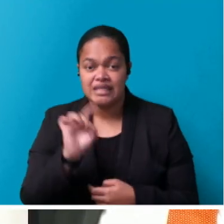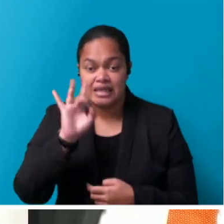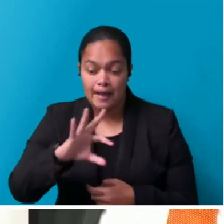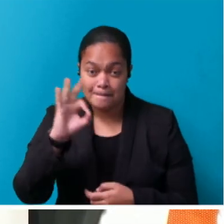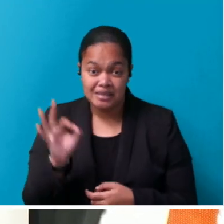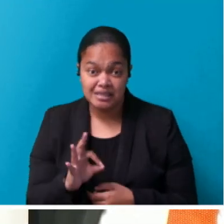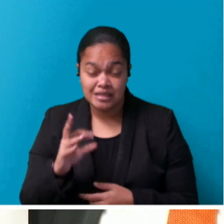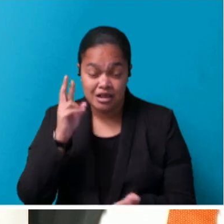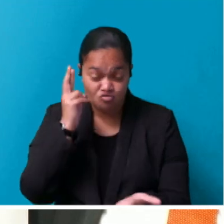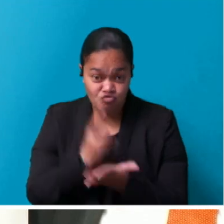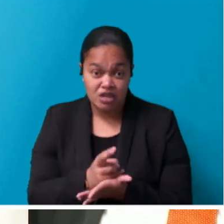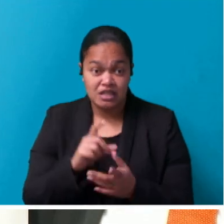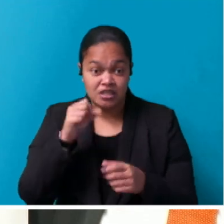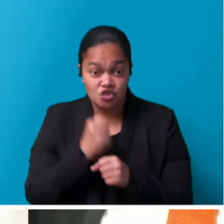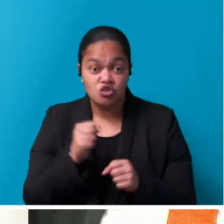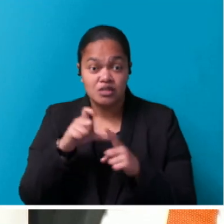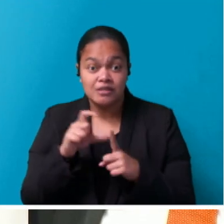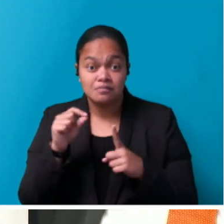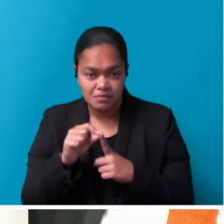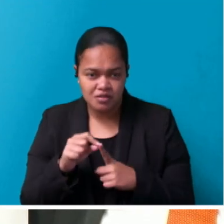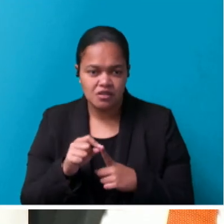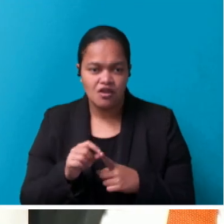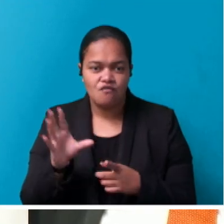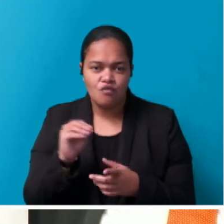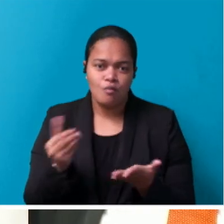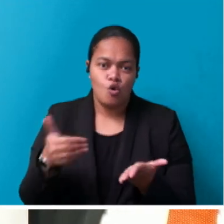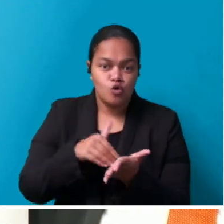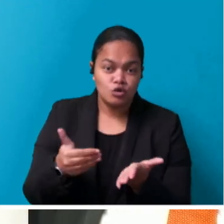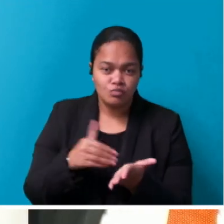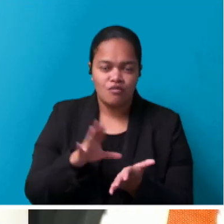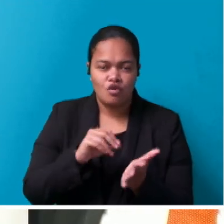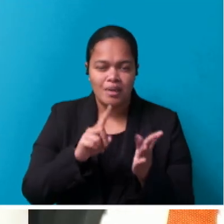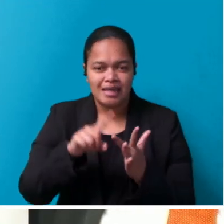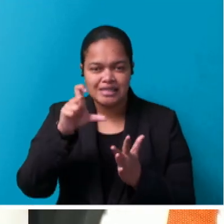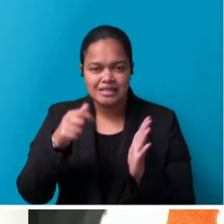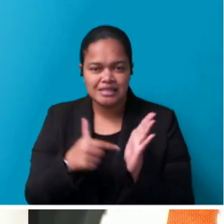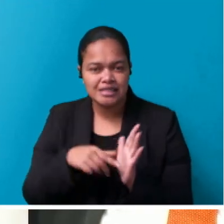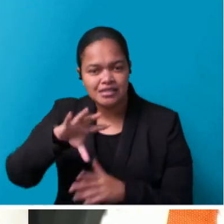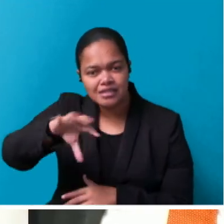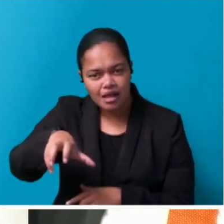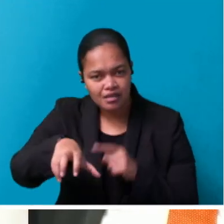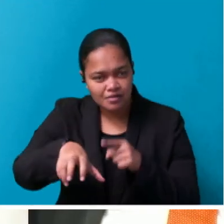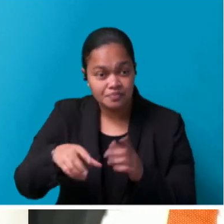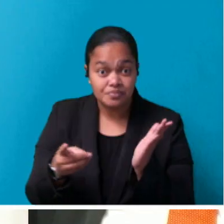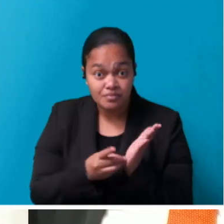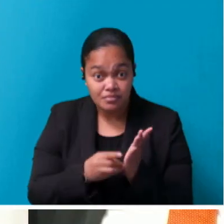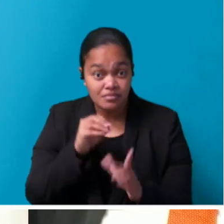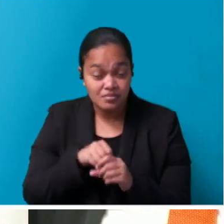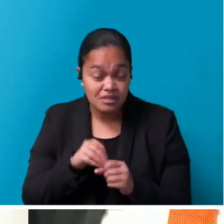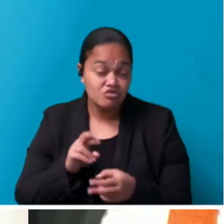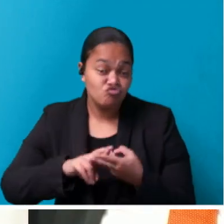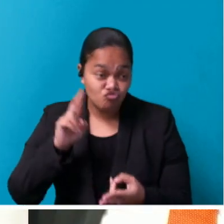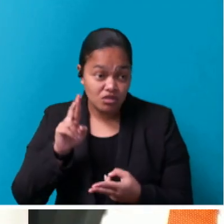real GDP will be derived from contributions from the ICT sector. Digital inclusion rates will